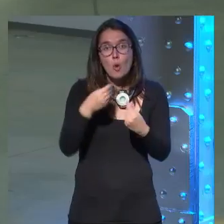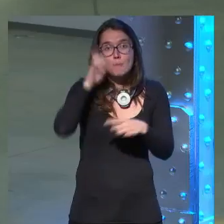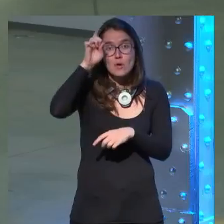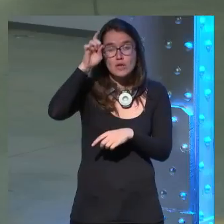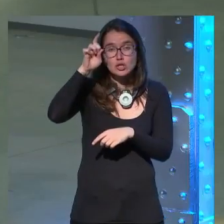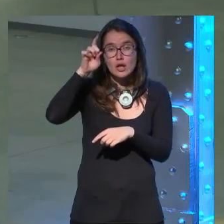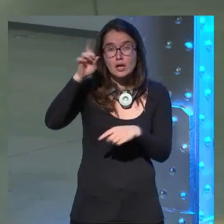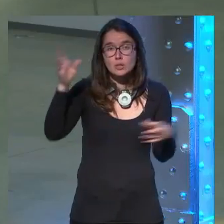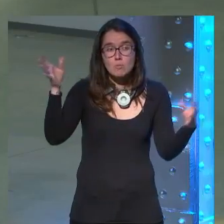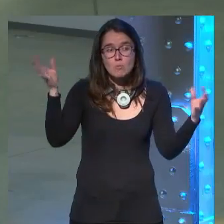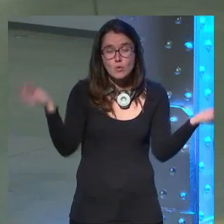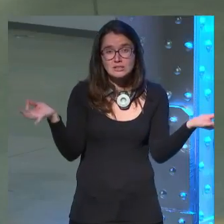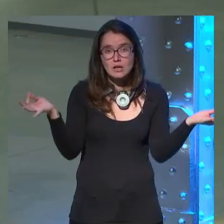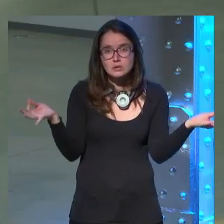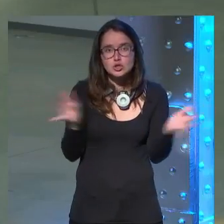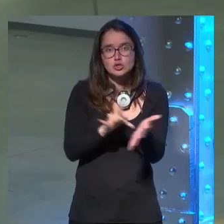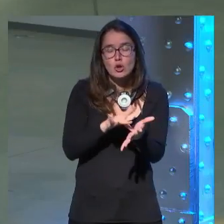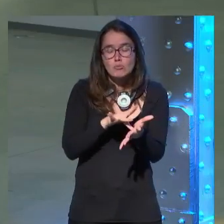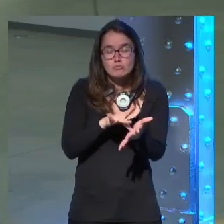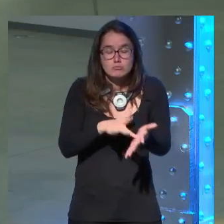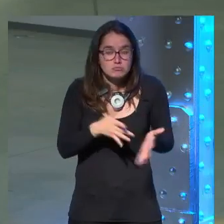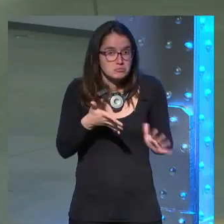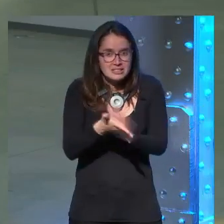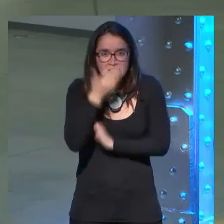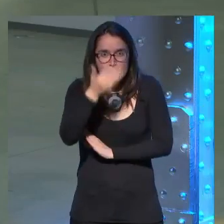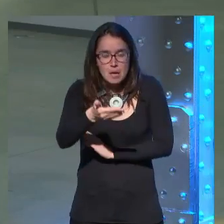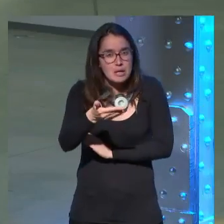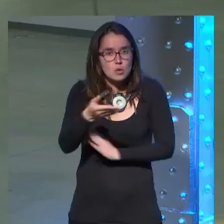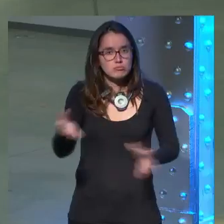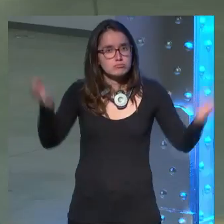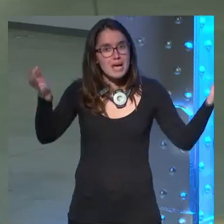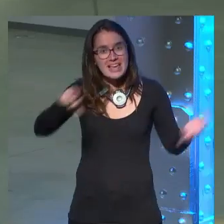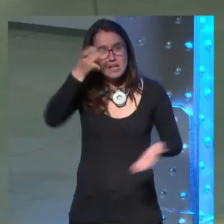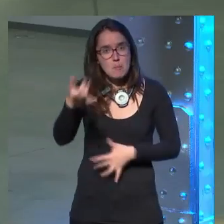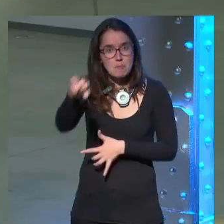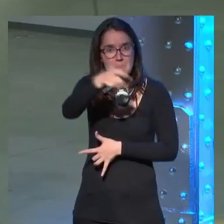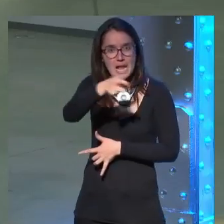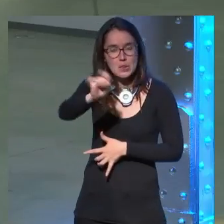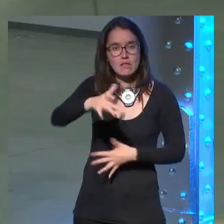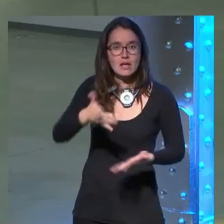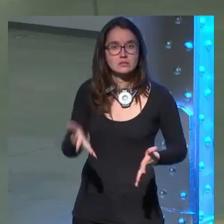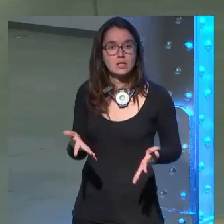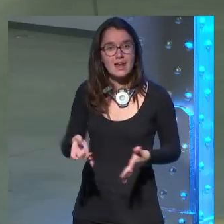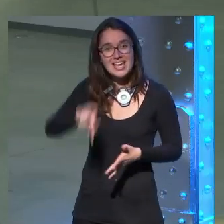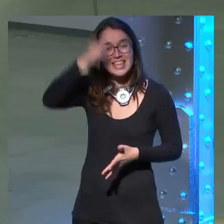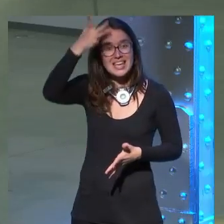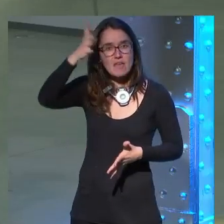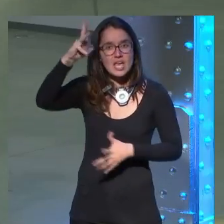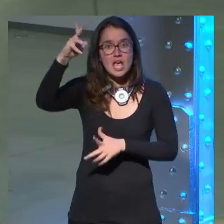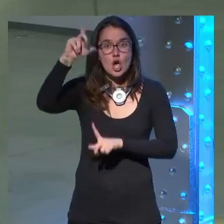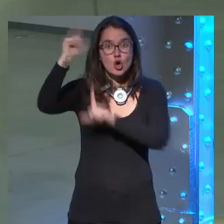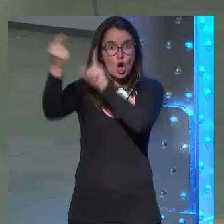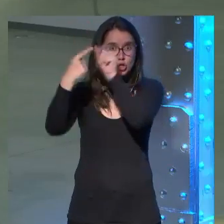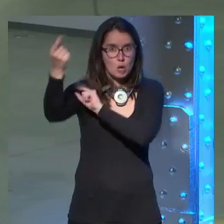is actually has very similar sort of ideas in its theory of cosmology, which resonated very much